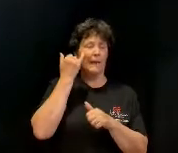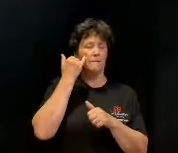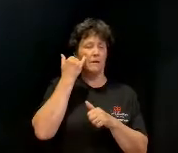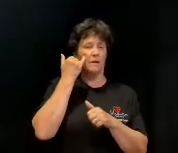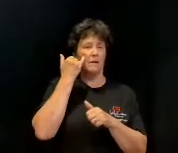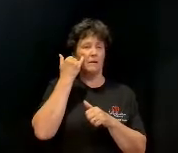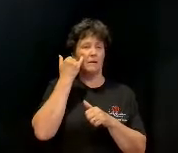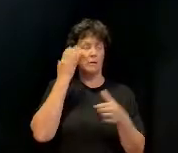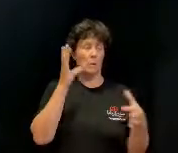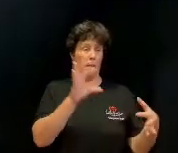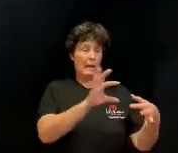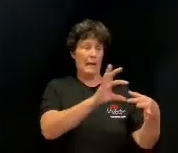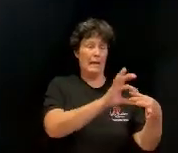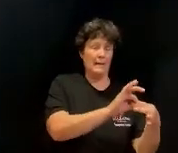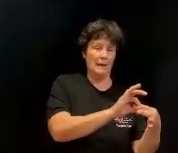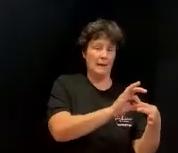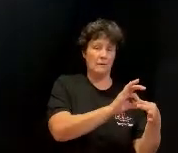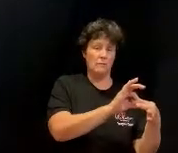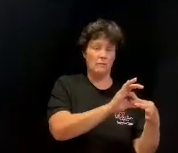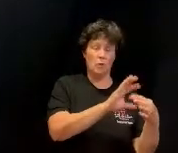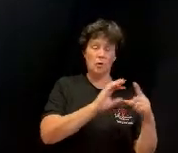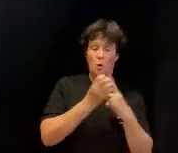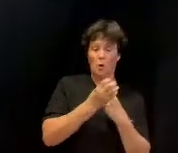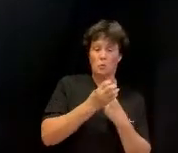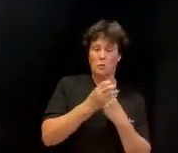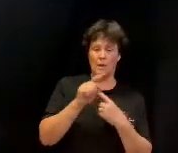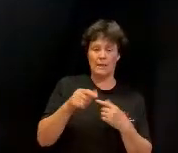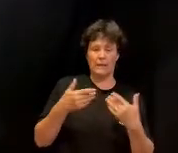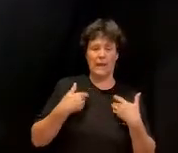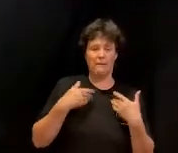If we're going to engage culture, I need to have a prayer life.